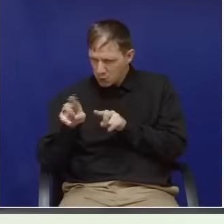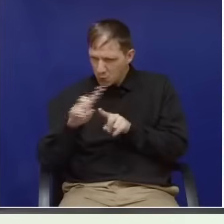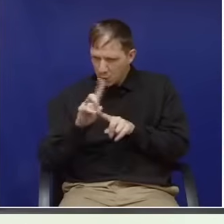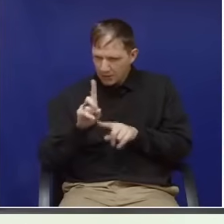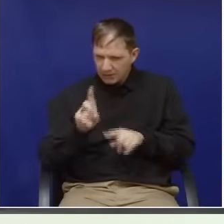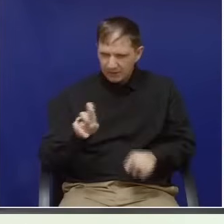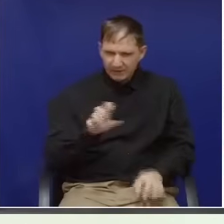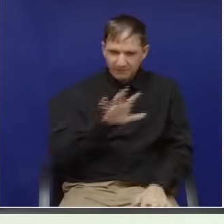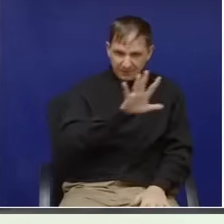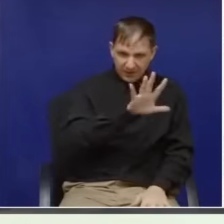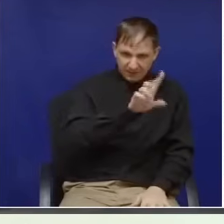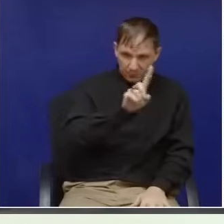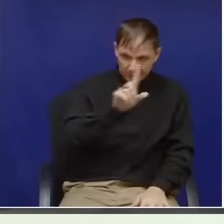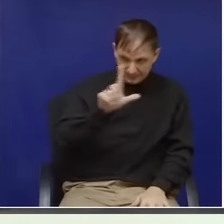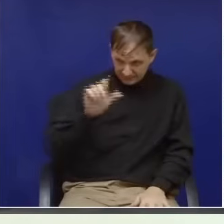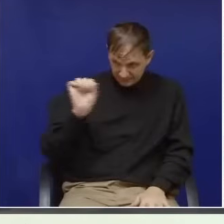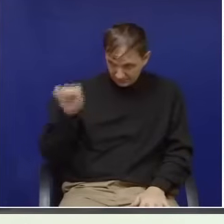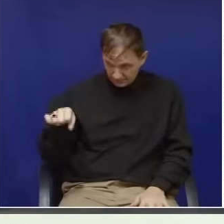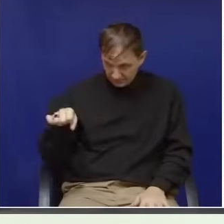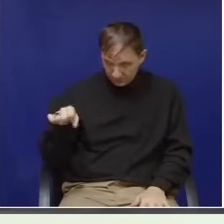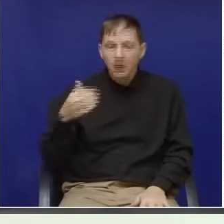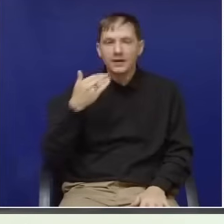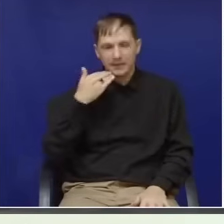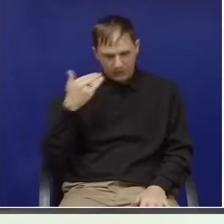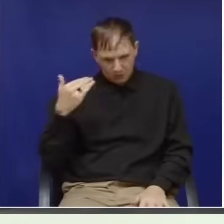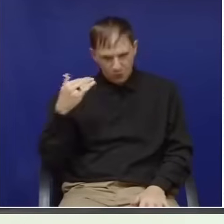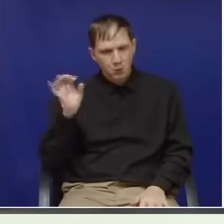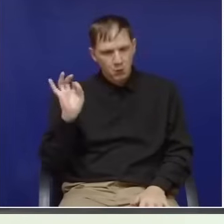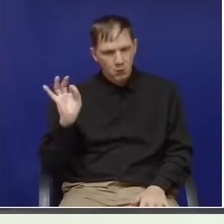question 517. Thank you very much.